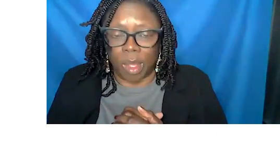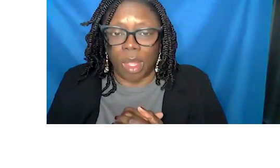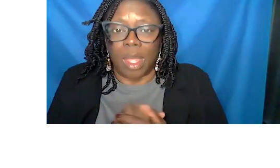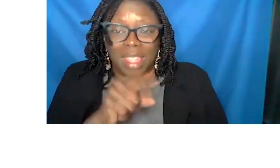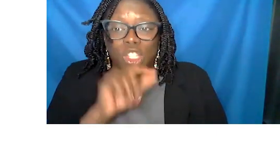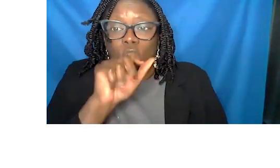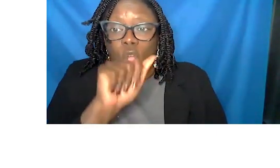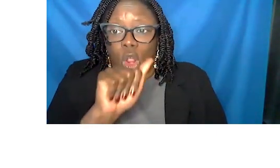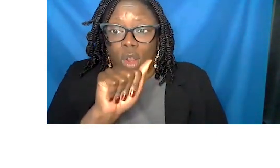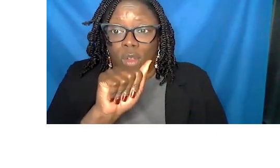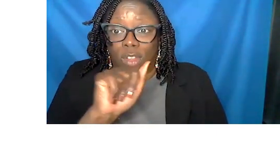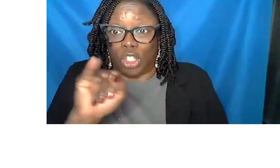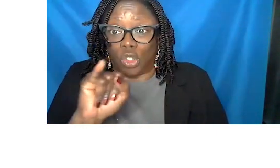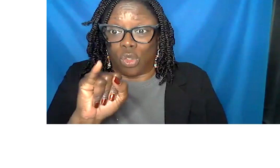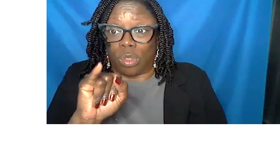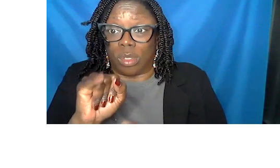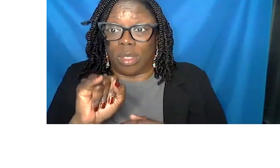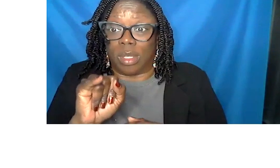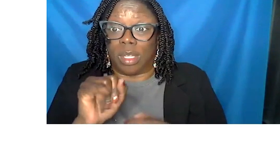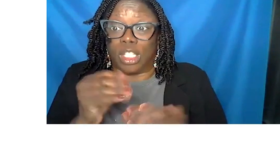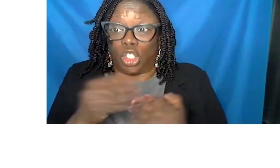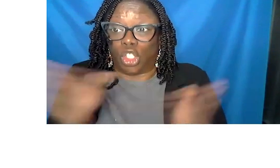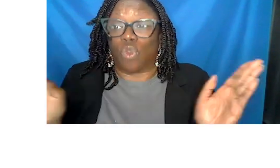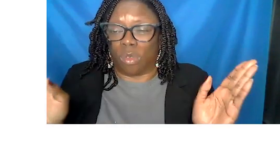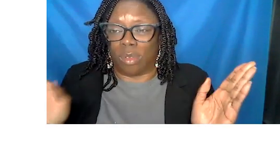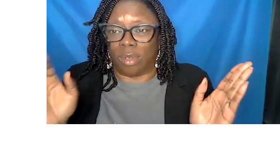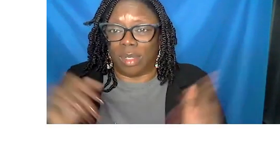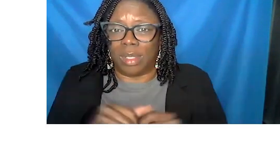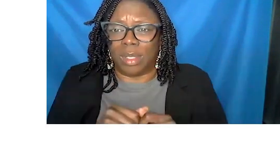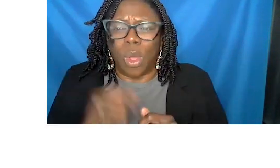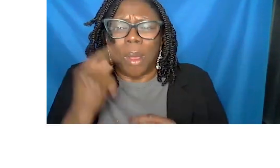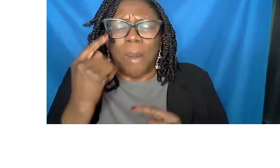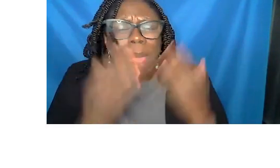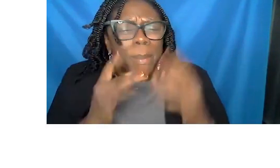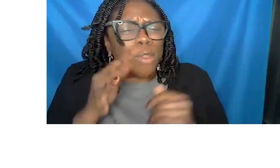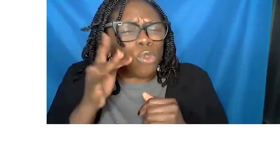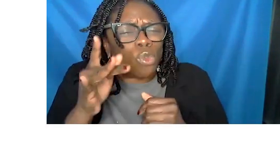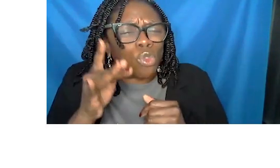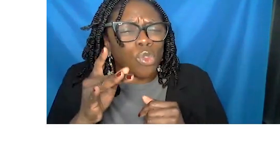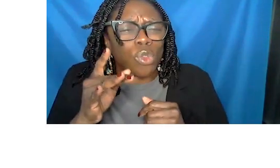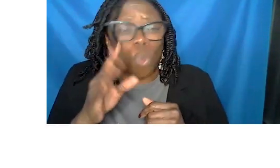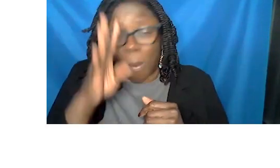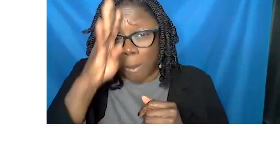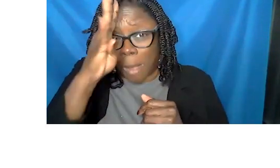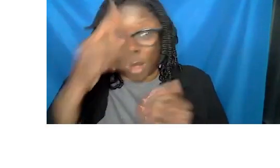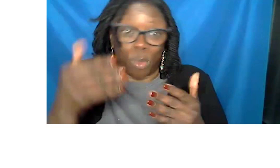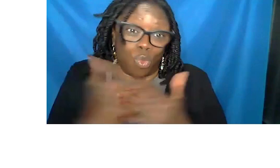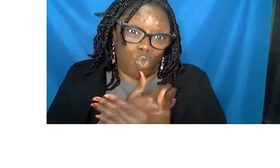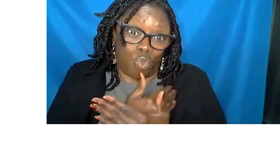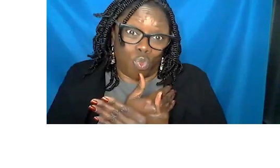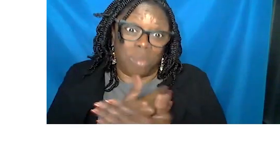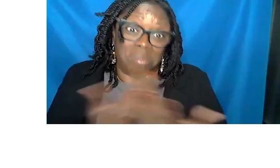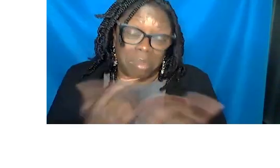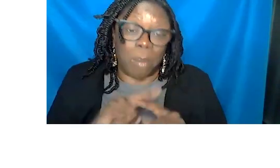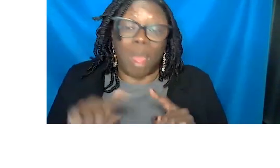intelligence that, there's been some whispers that might be coming in the future, but artificial intelligence has